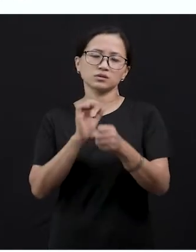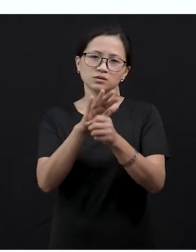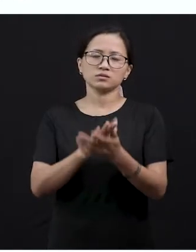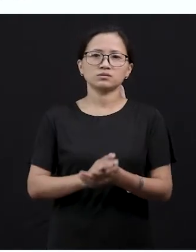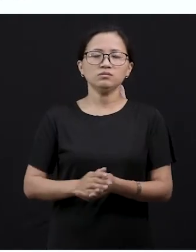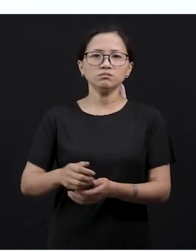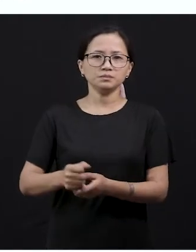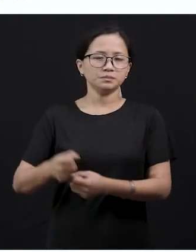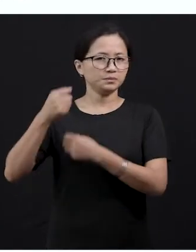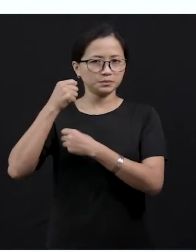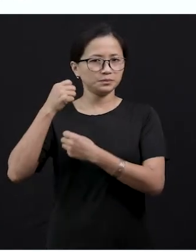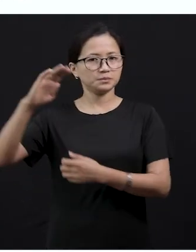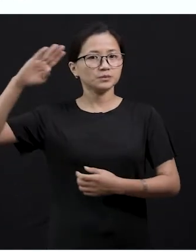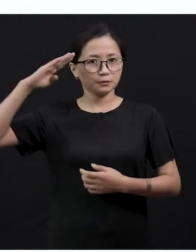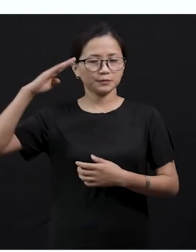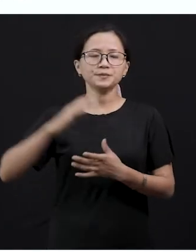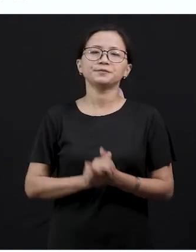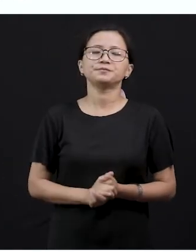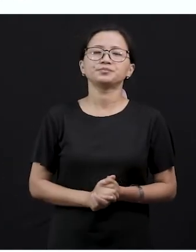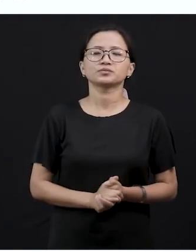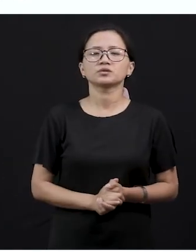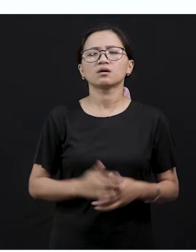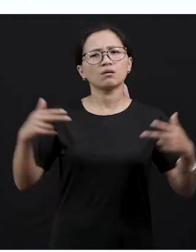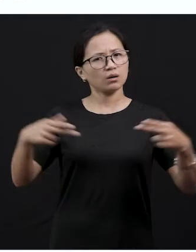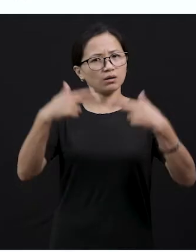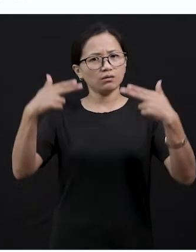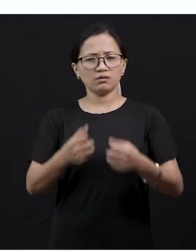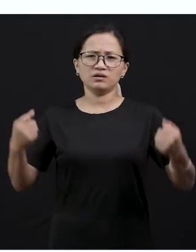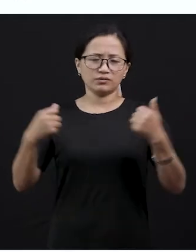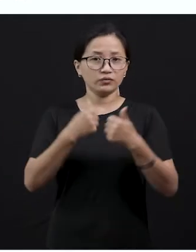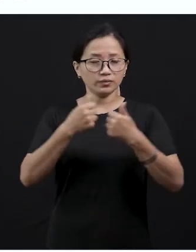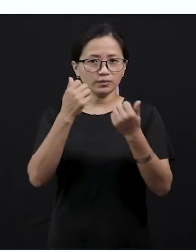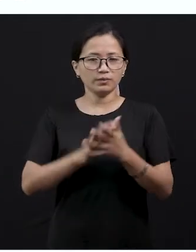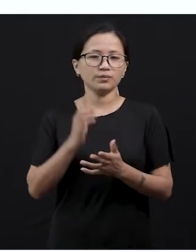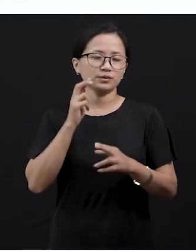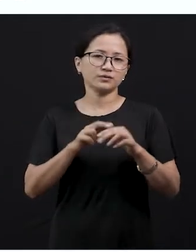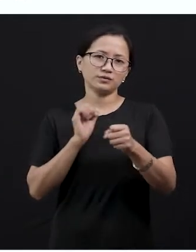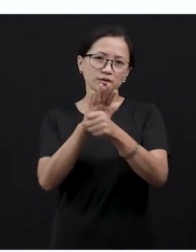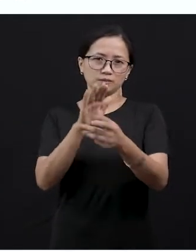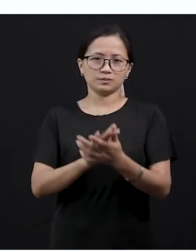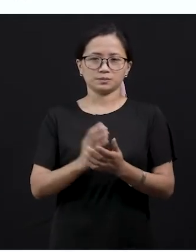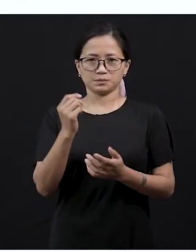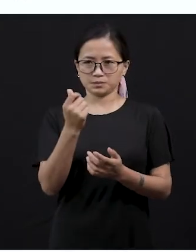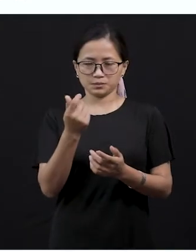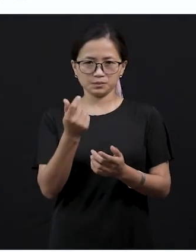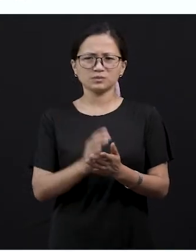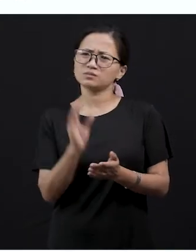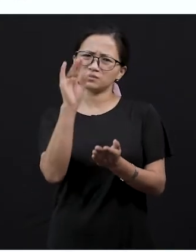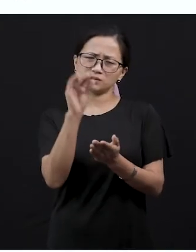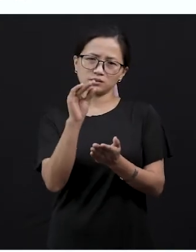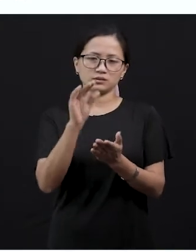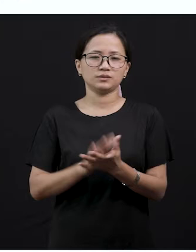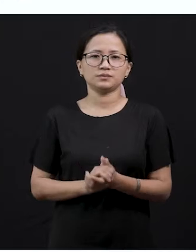the army, right? The army, since they are in the war, they are fighting, even if they send the money, it will be so little,